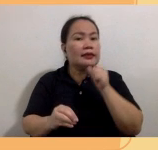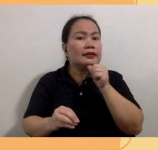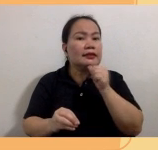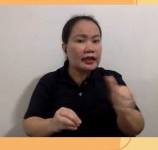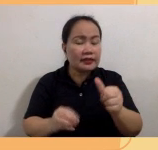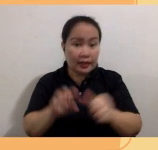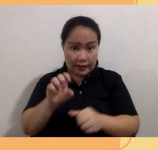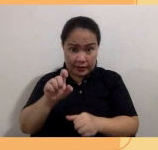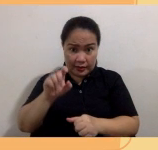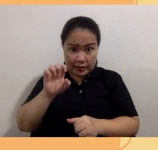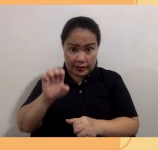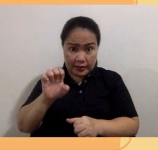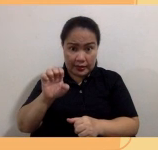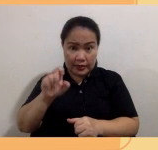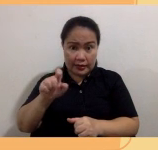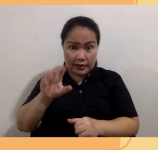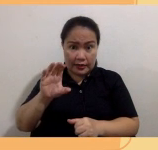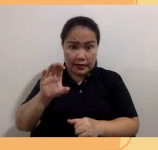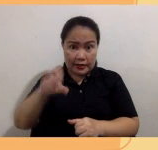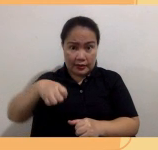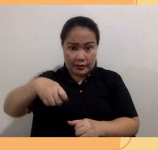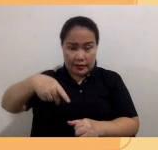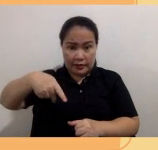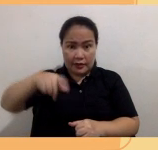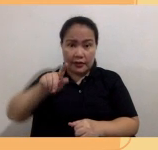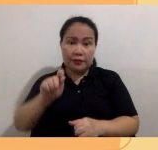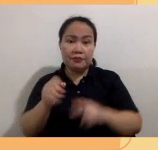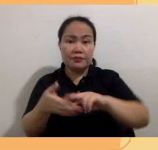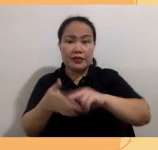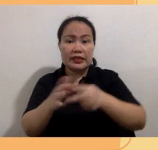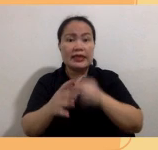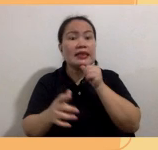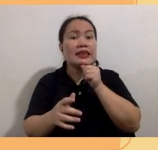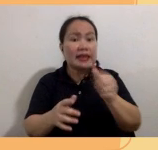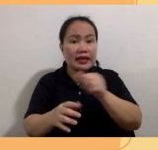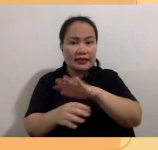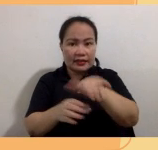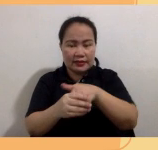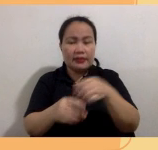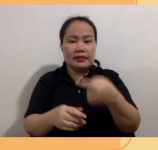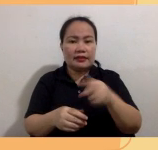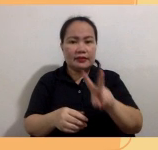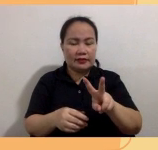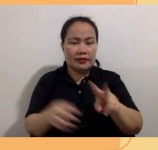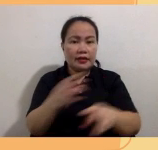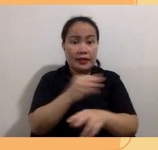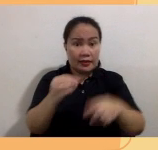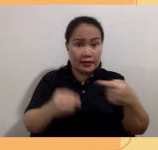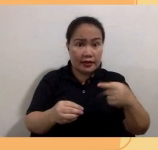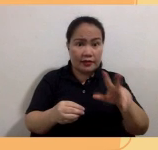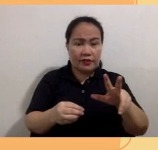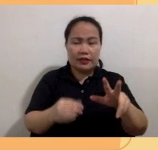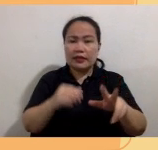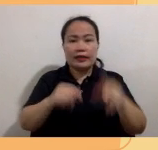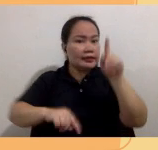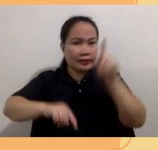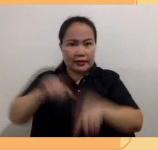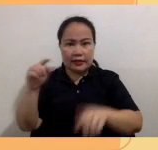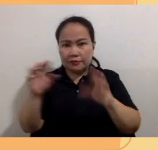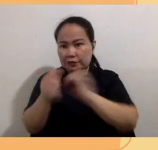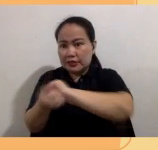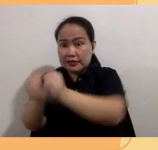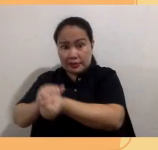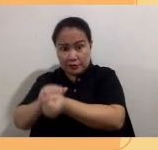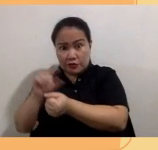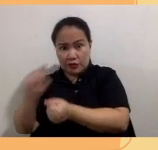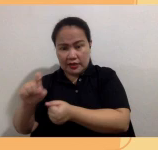negative 3. So, itong negative 2 and negative 3, ito yung restricted values natin na hindi siya pwedeng ilagay dun sa x